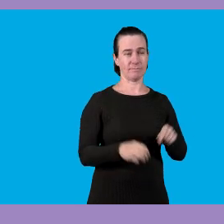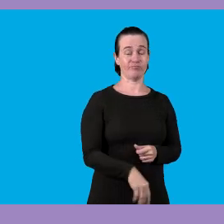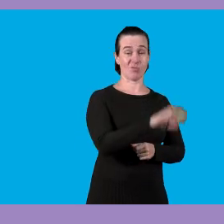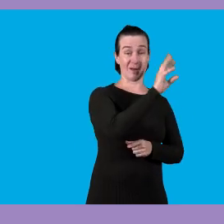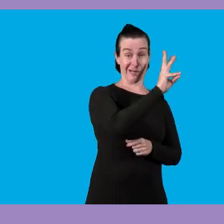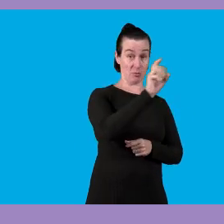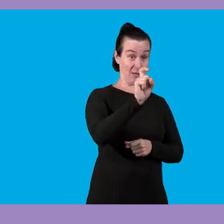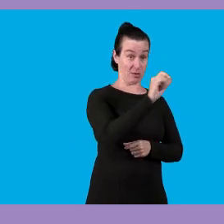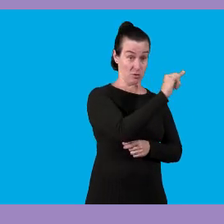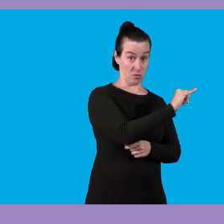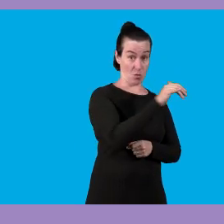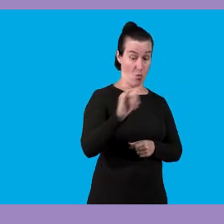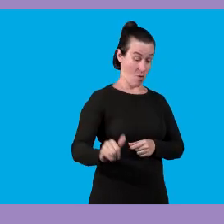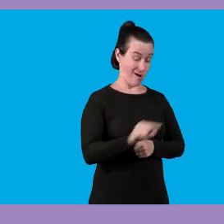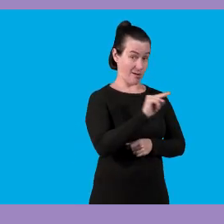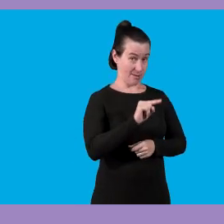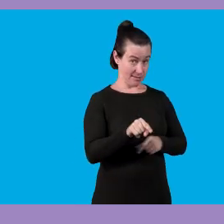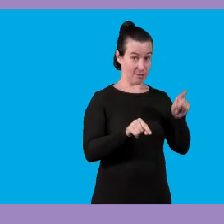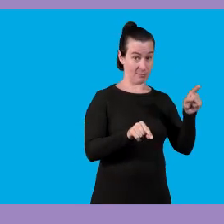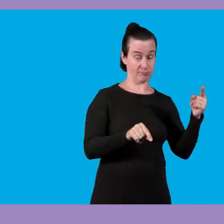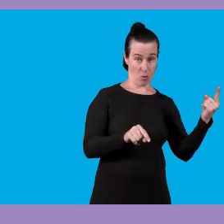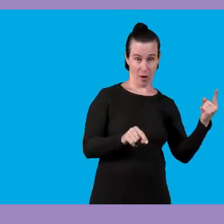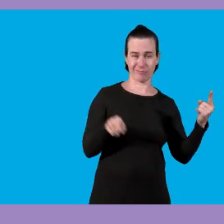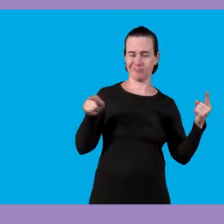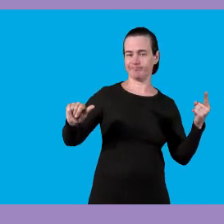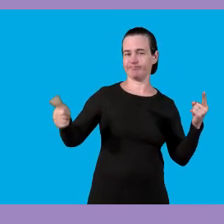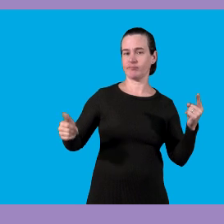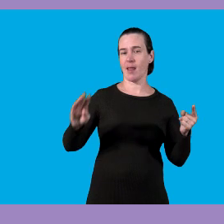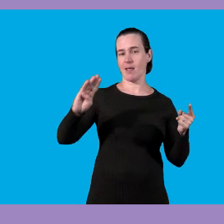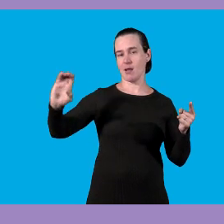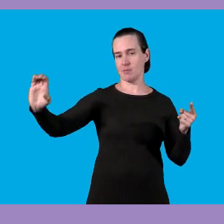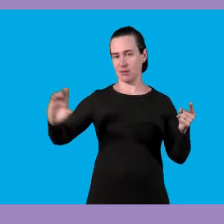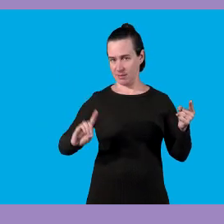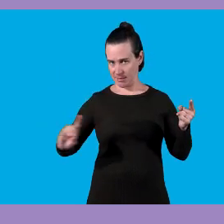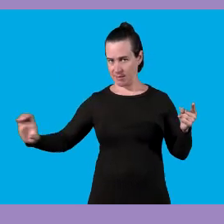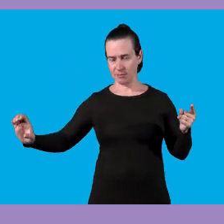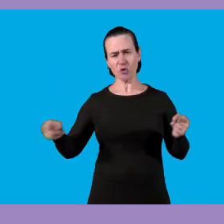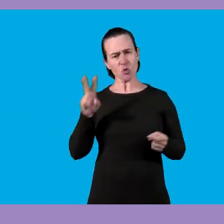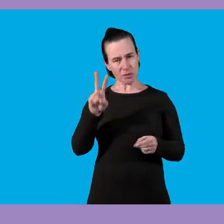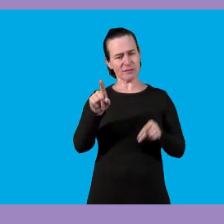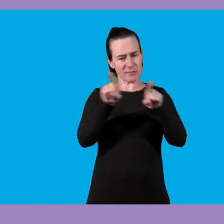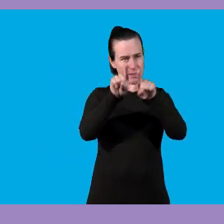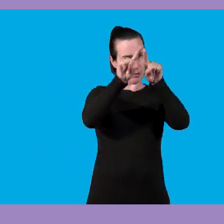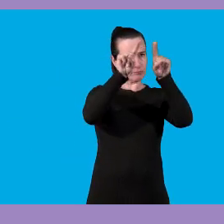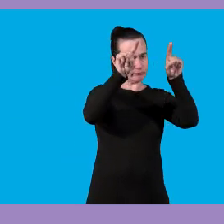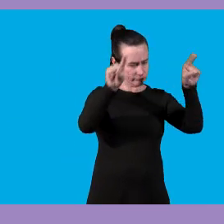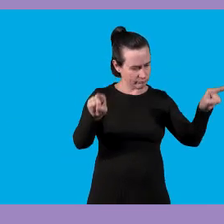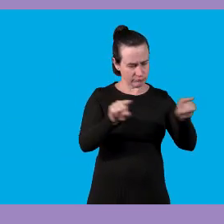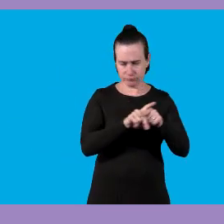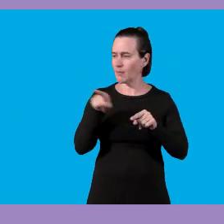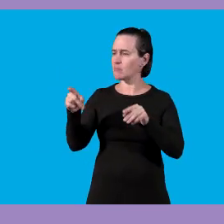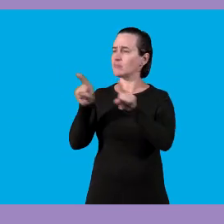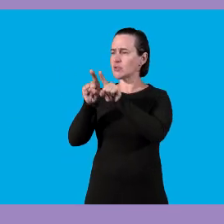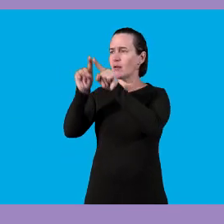WXYZ, which is the first trapezium, and trapezium ABCD. Shaped the same, they look the same,